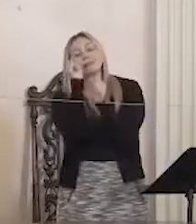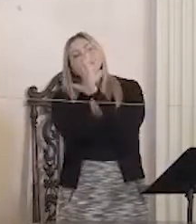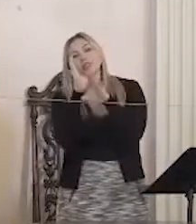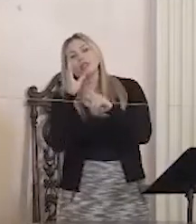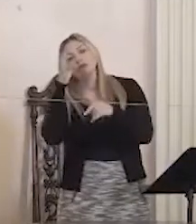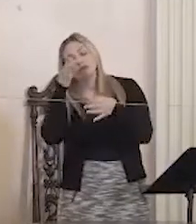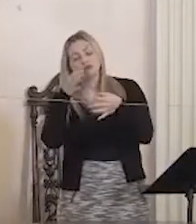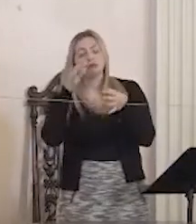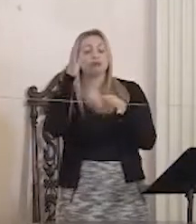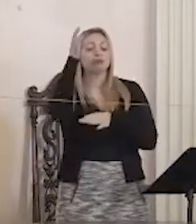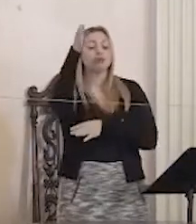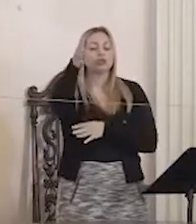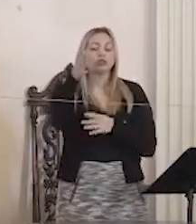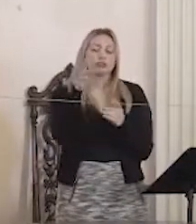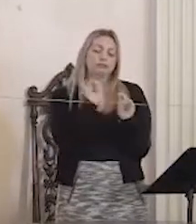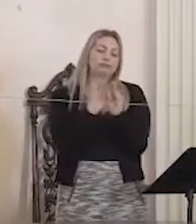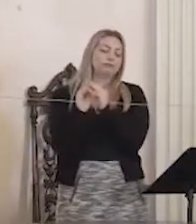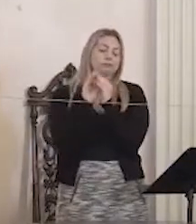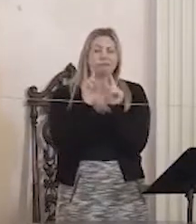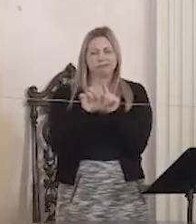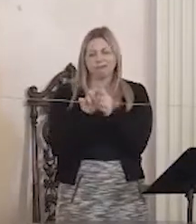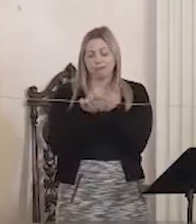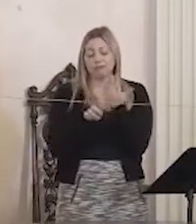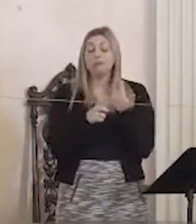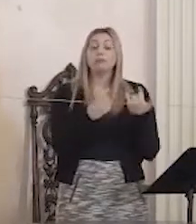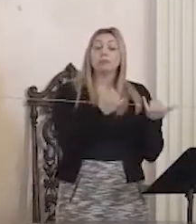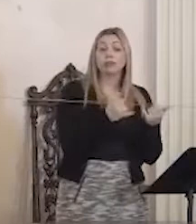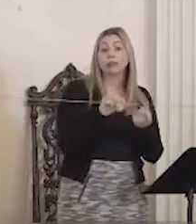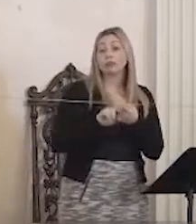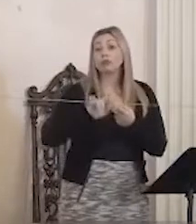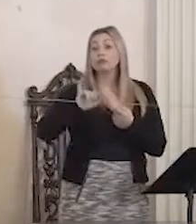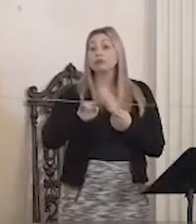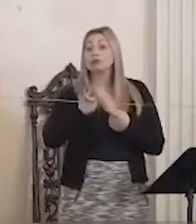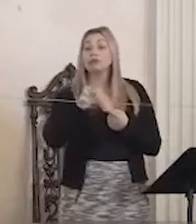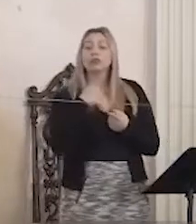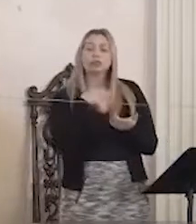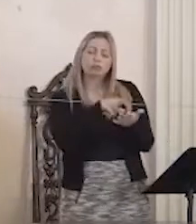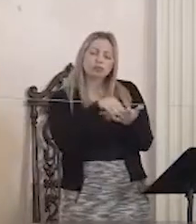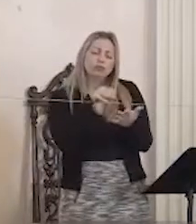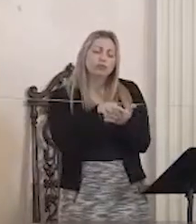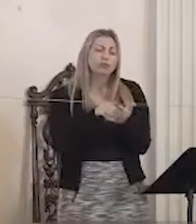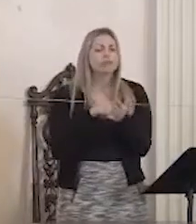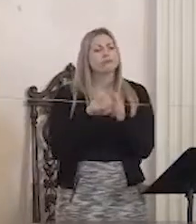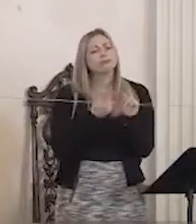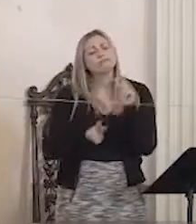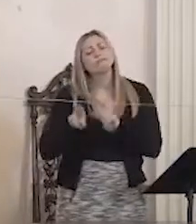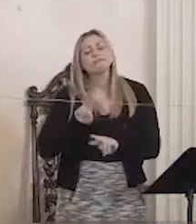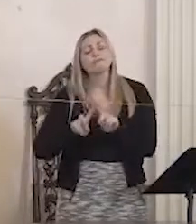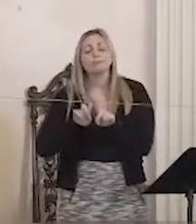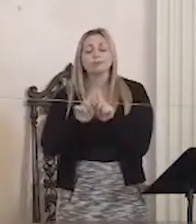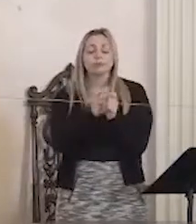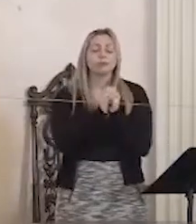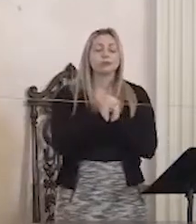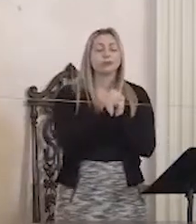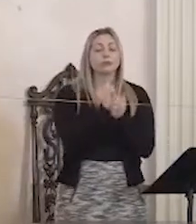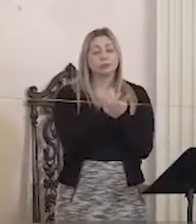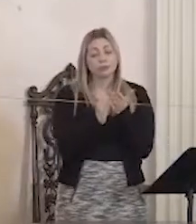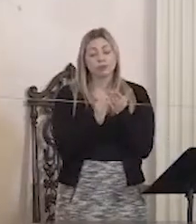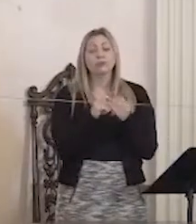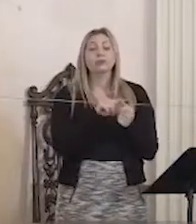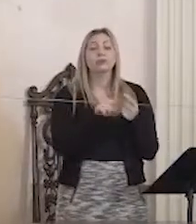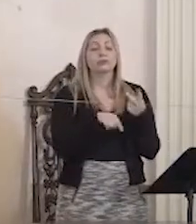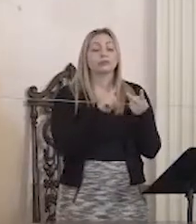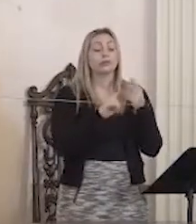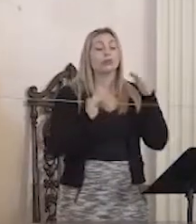more. Between now and June, I will be learning and exploring worship arts, adult